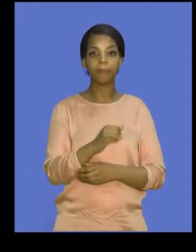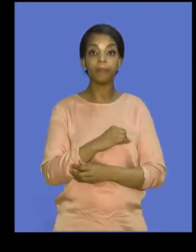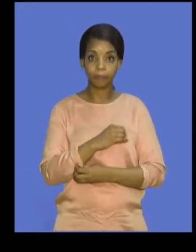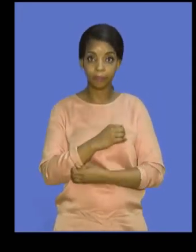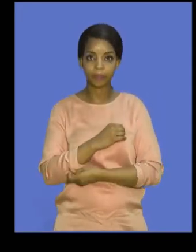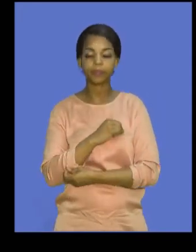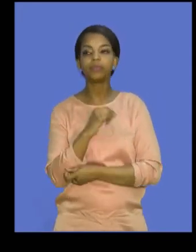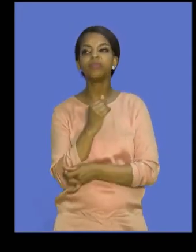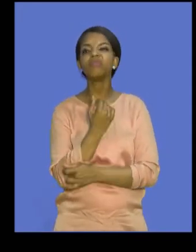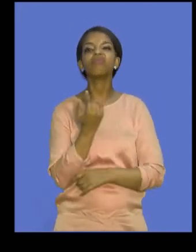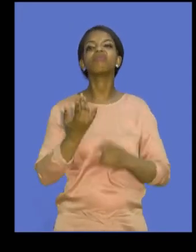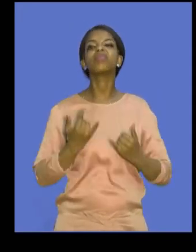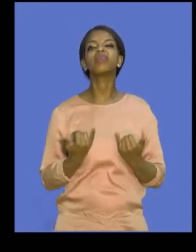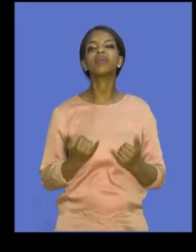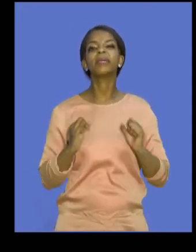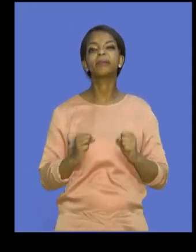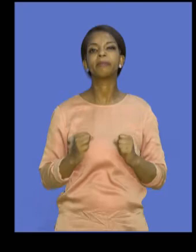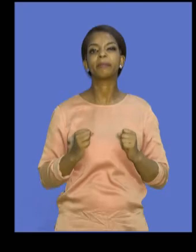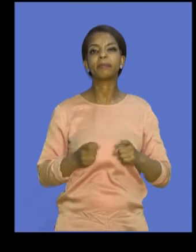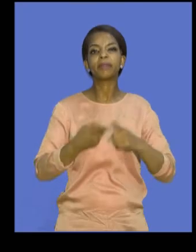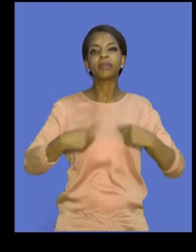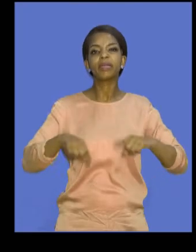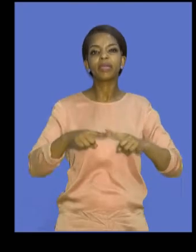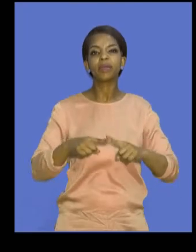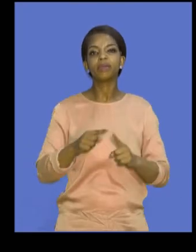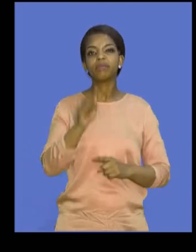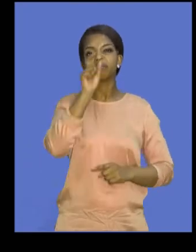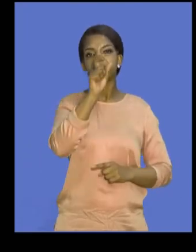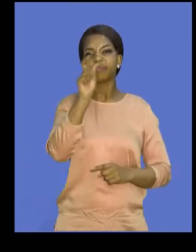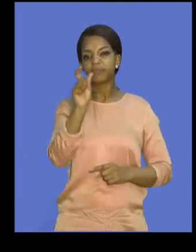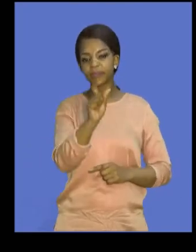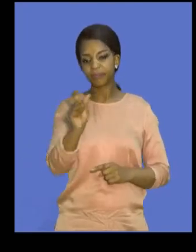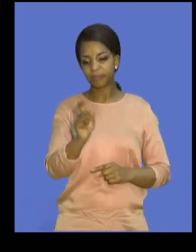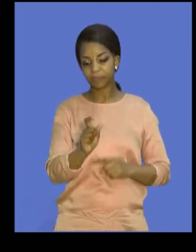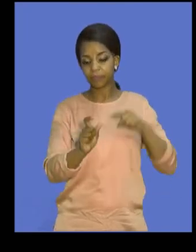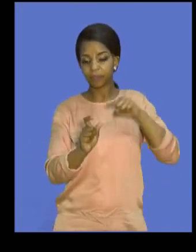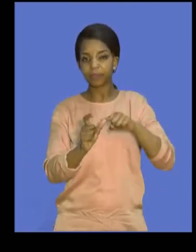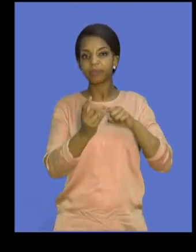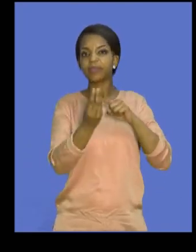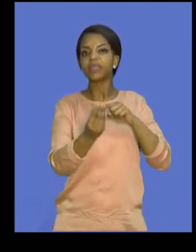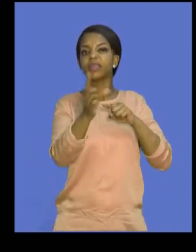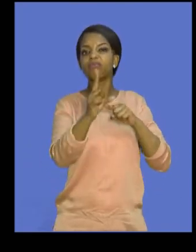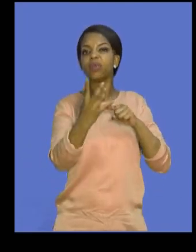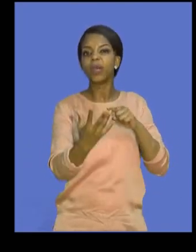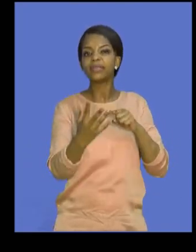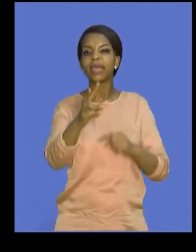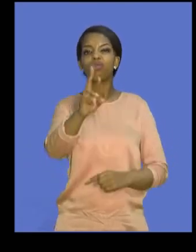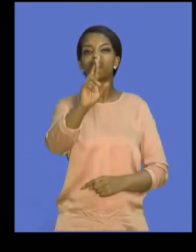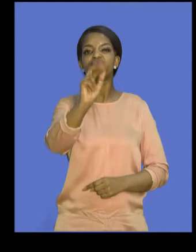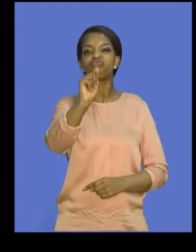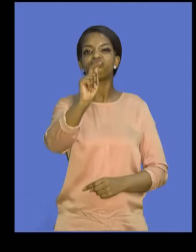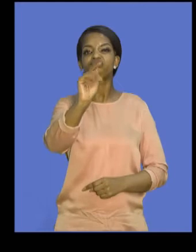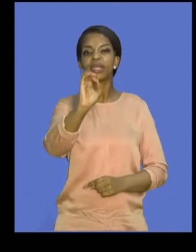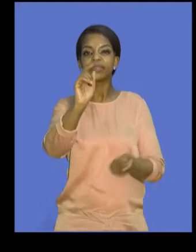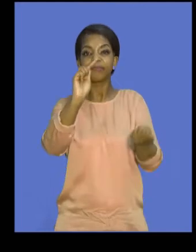Still on our keywords, we also have a rate of change. A rate of change will be change over a certain